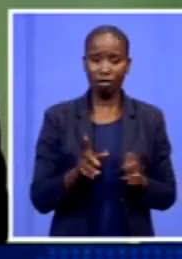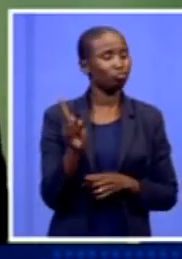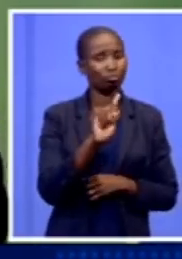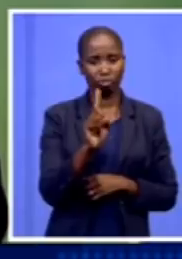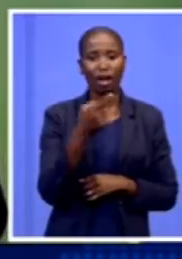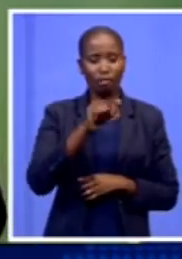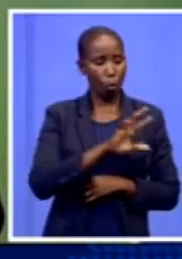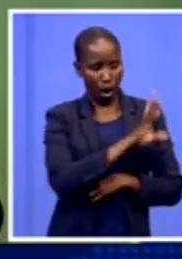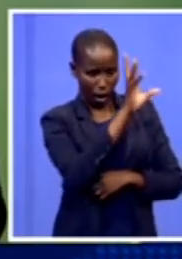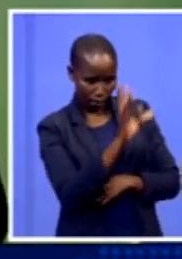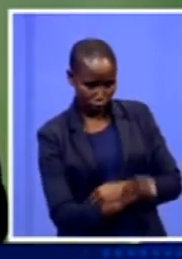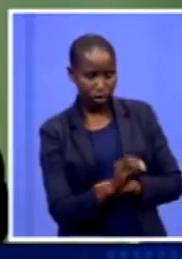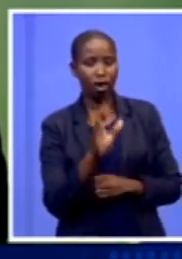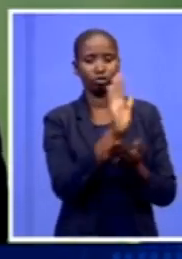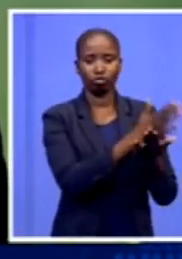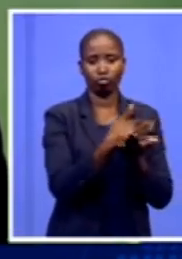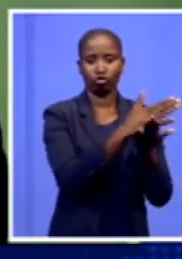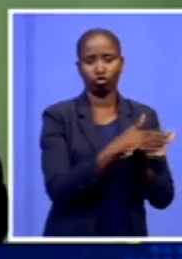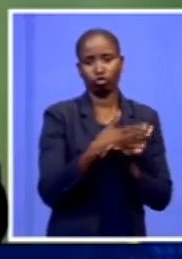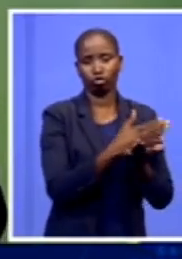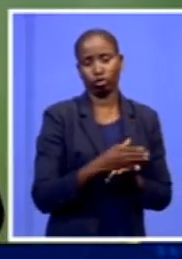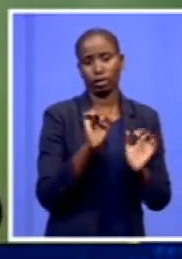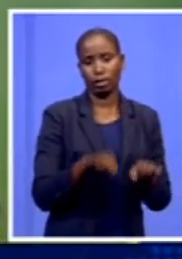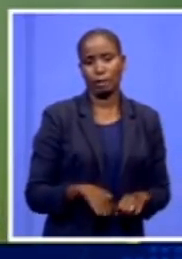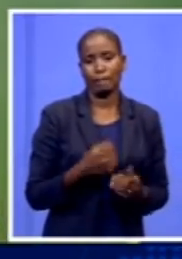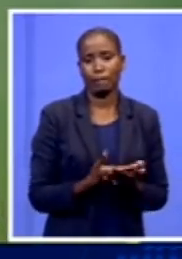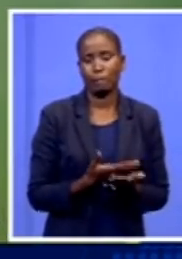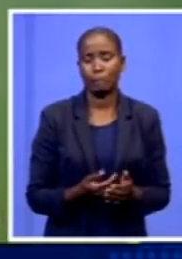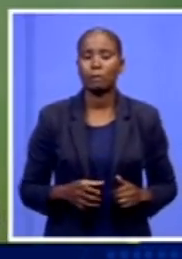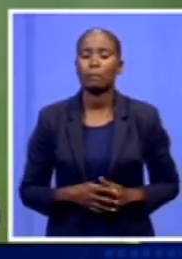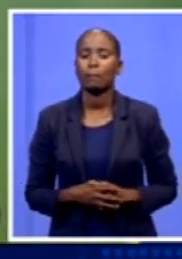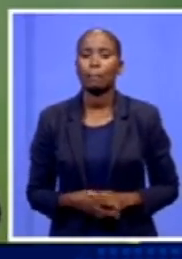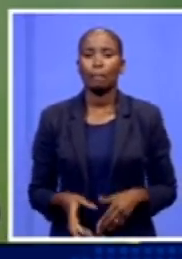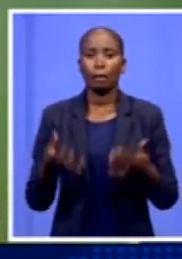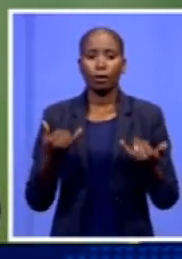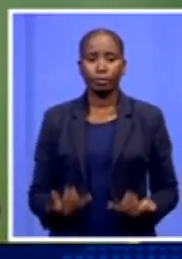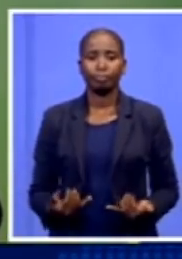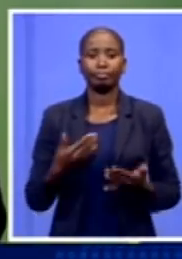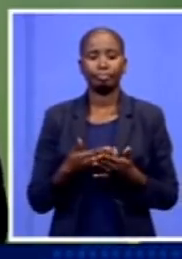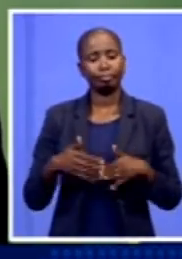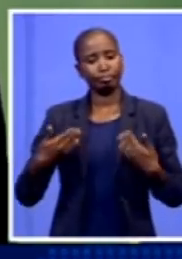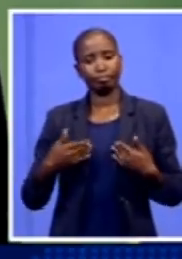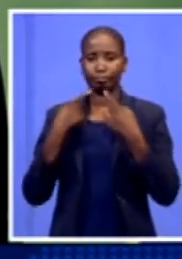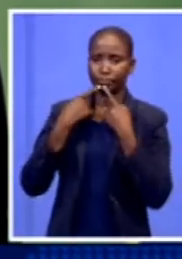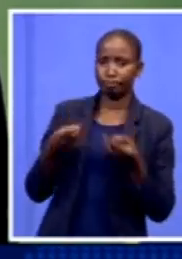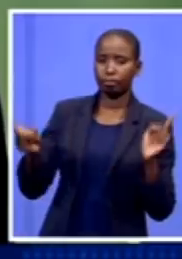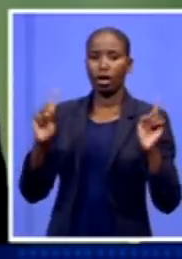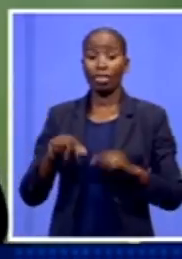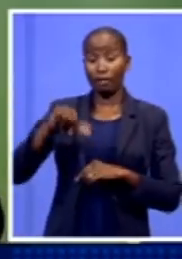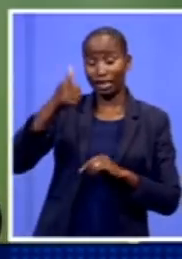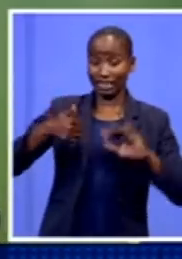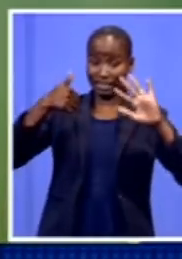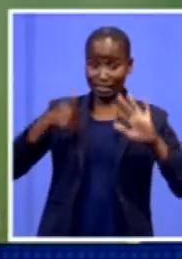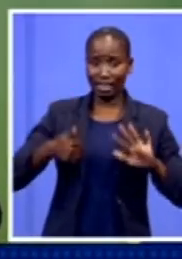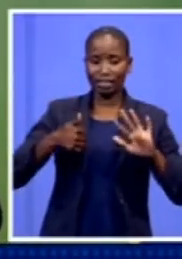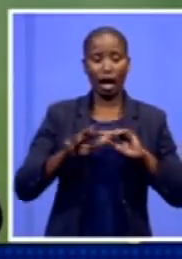all over the world. Today, I'm delighted to announce the first 6 African countries that will receive technology from the